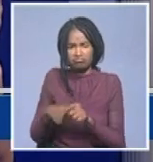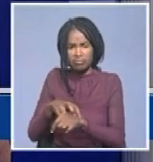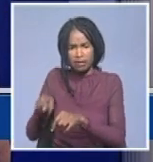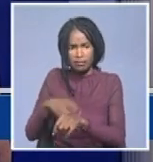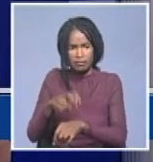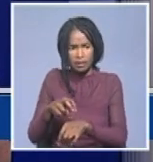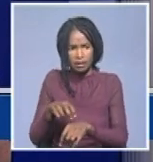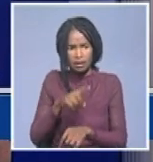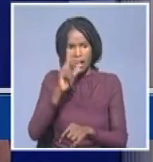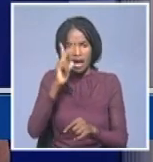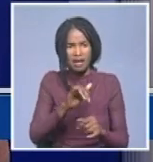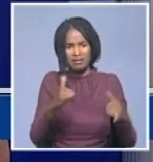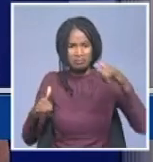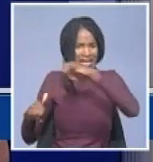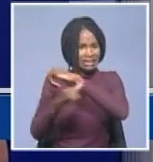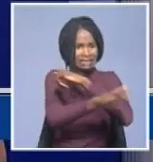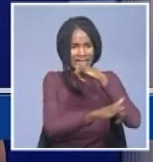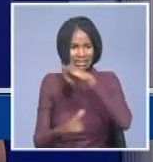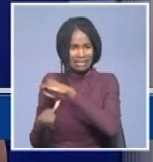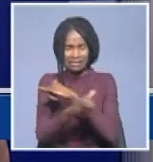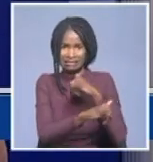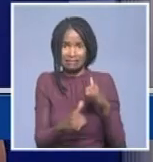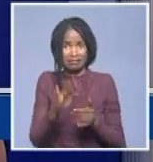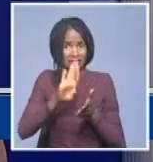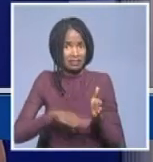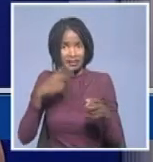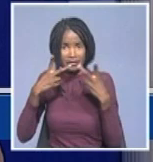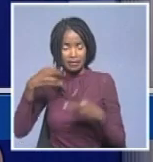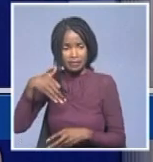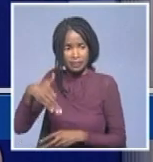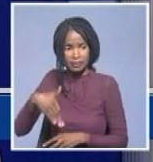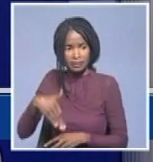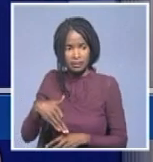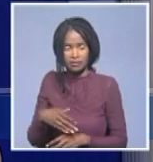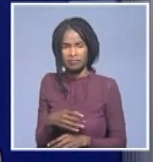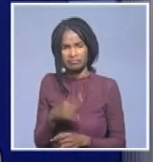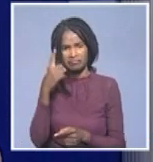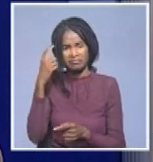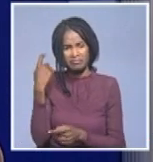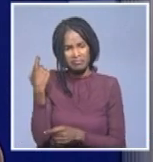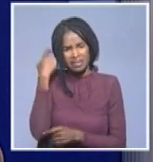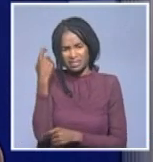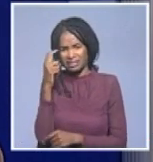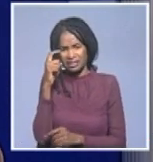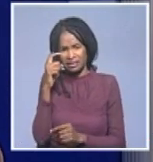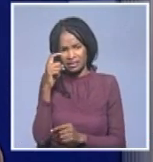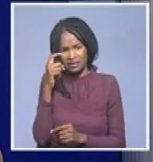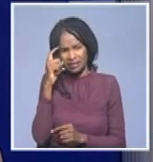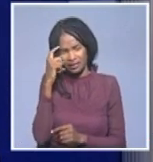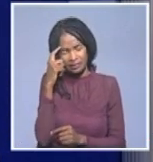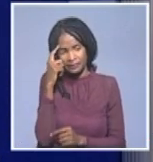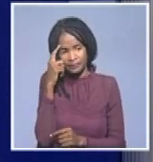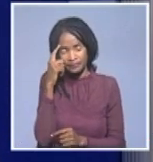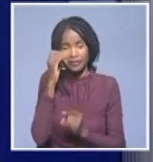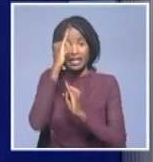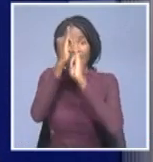there are travelers coming to Namibia. And therefore, we have taken specific measures at the